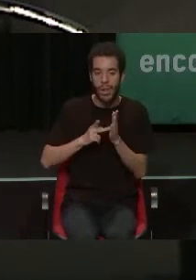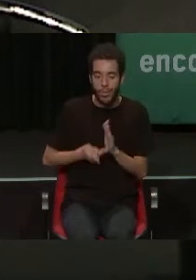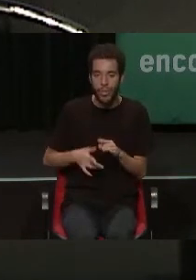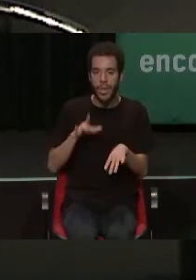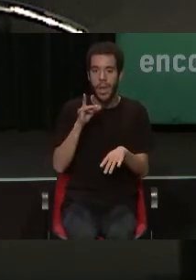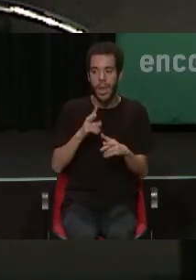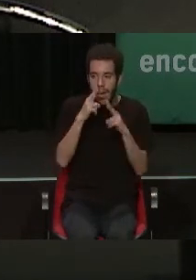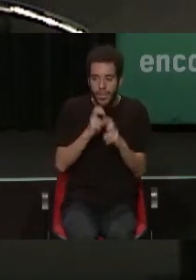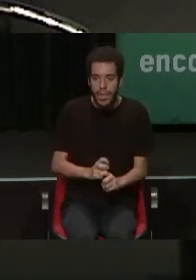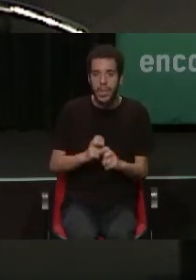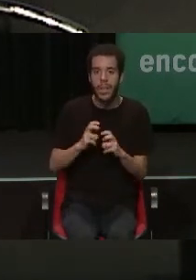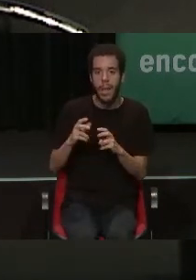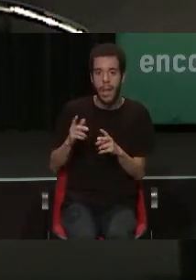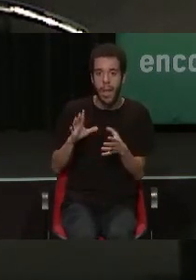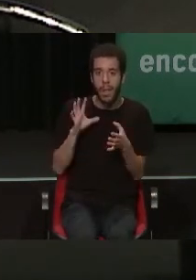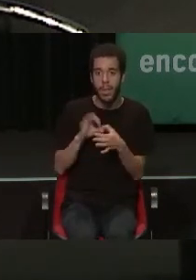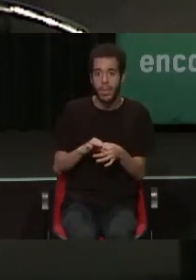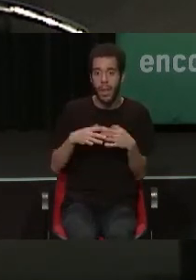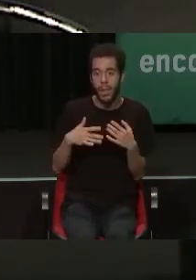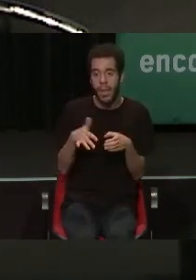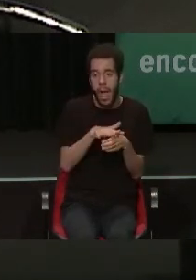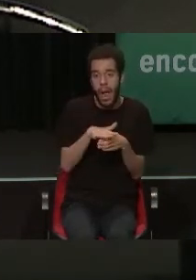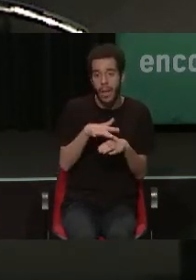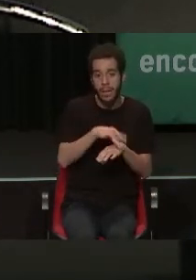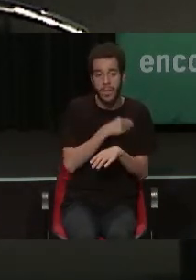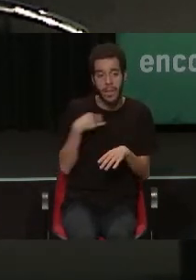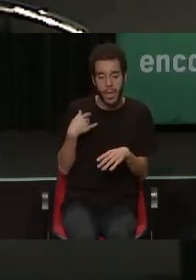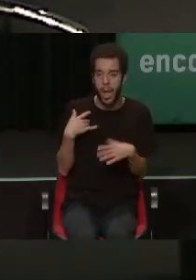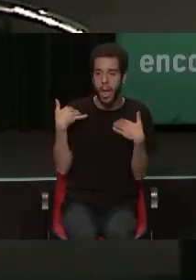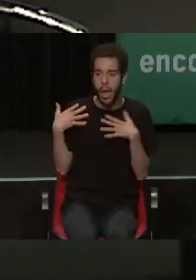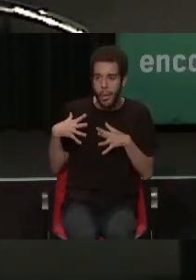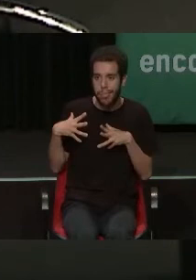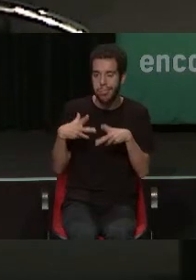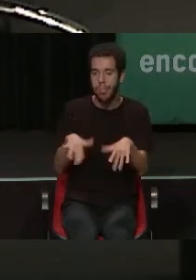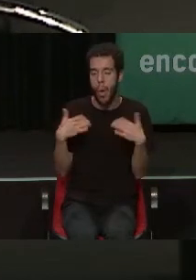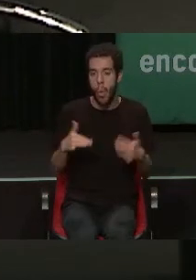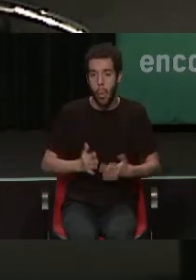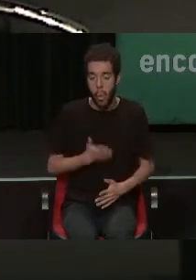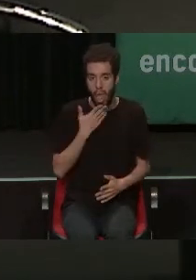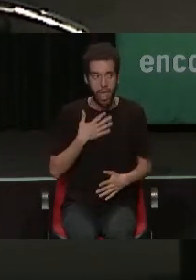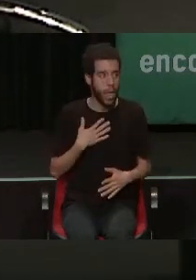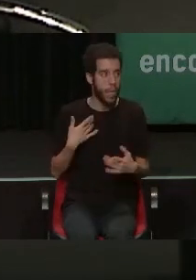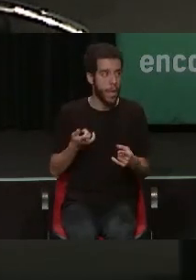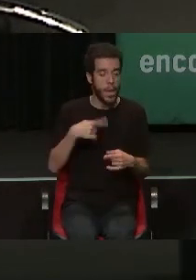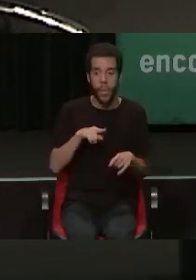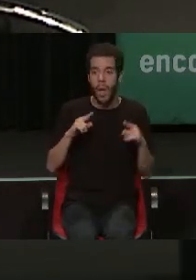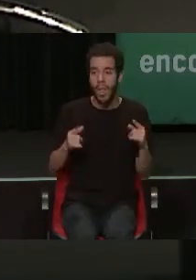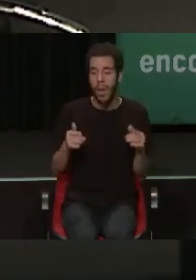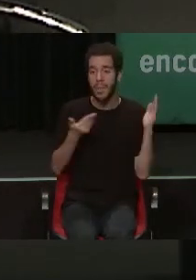in research and knowledge in medical matters. I have to say that I understood very little of your